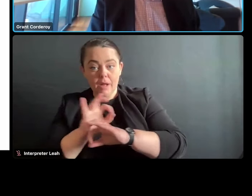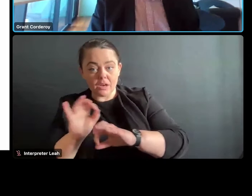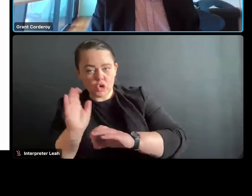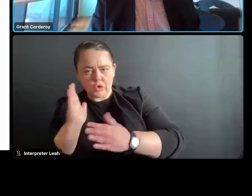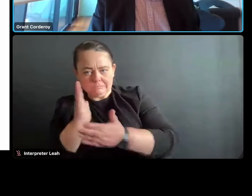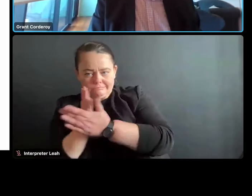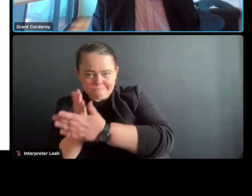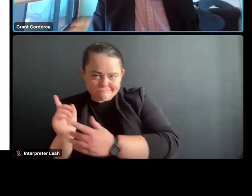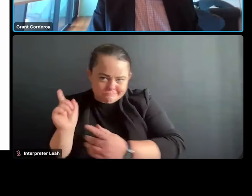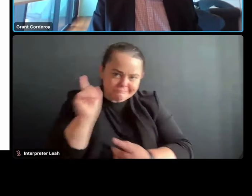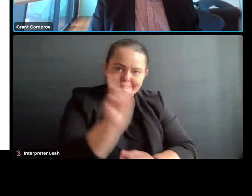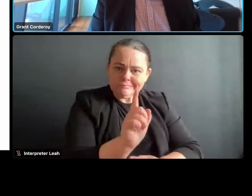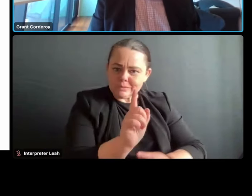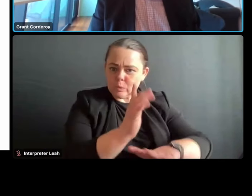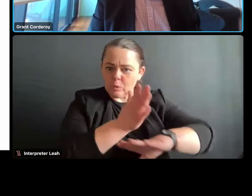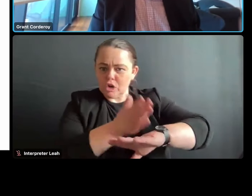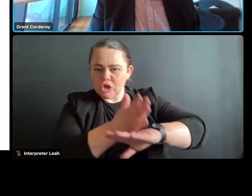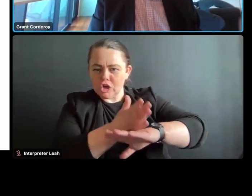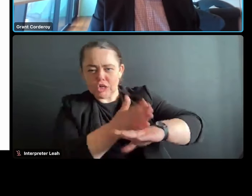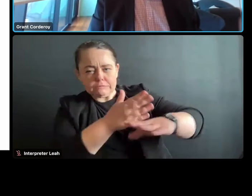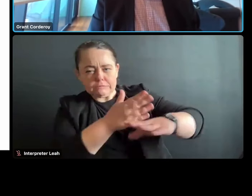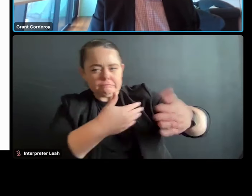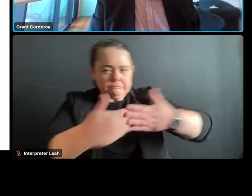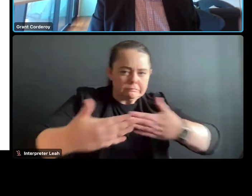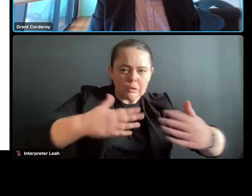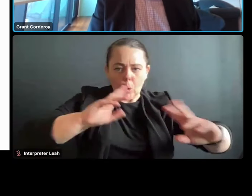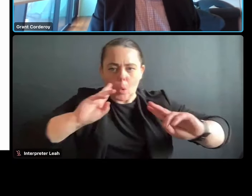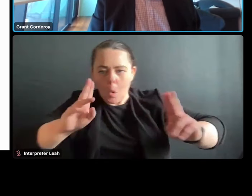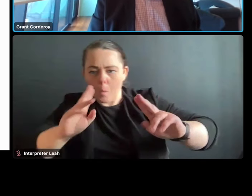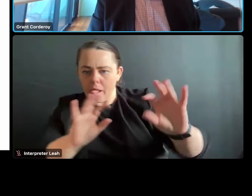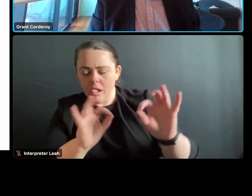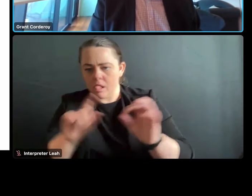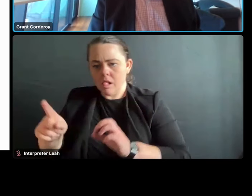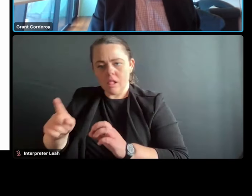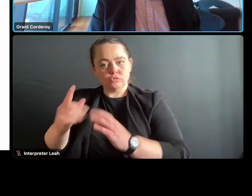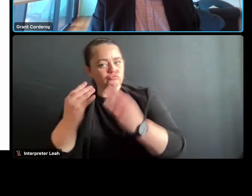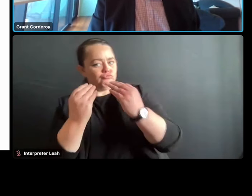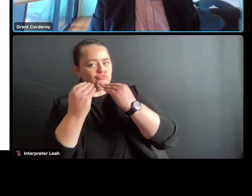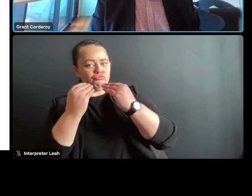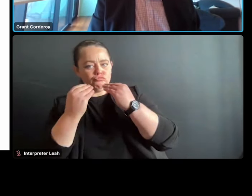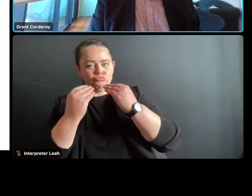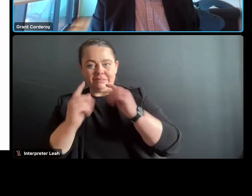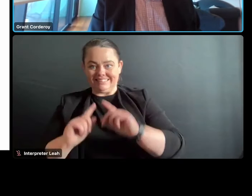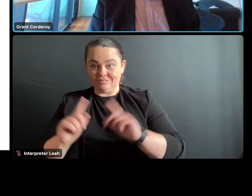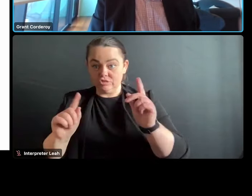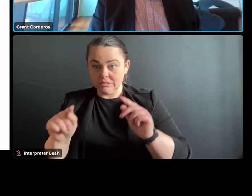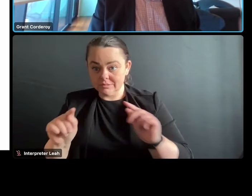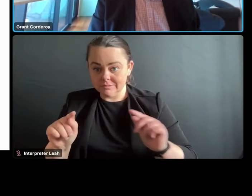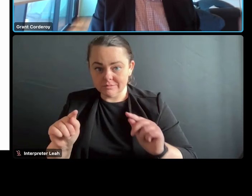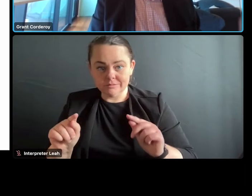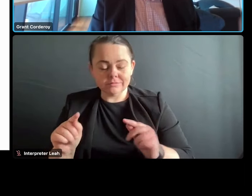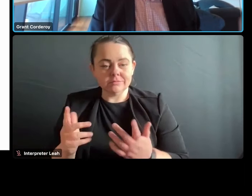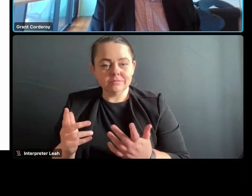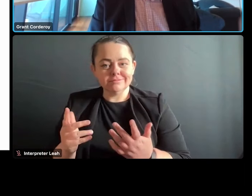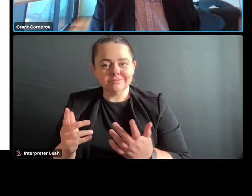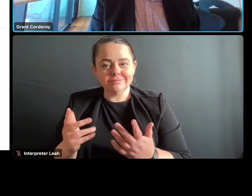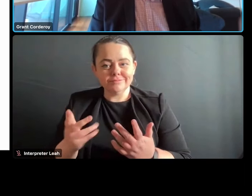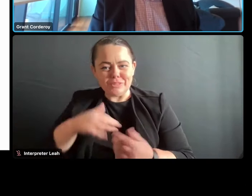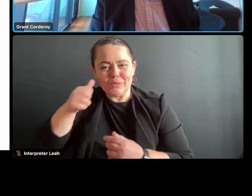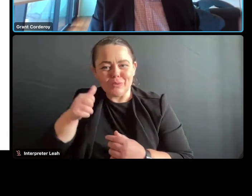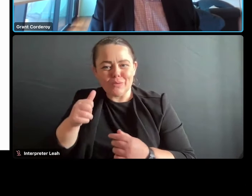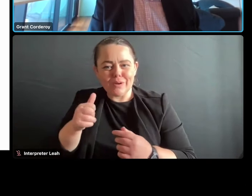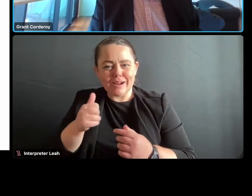And again, that's more of a balance. But again, it's good to know because we want to see how much of a staff time, because staff training, of